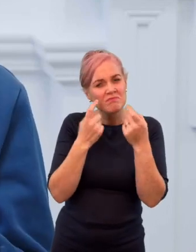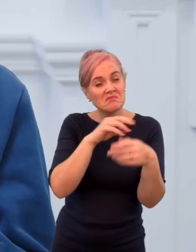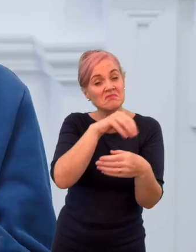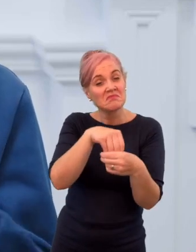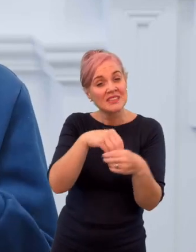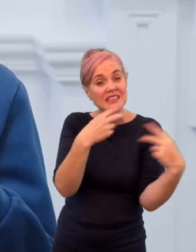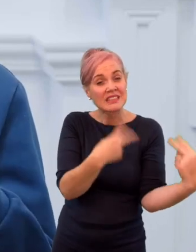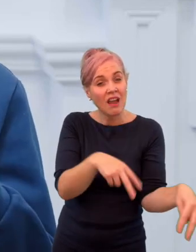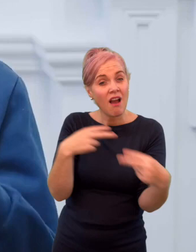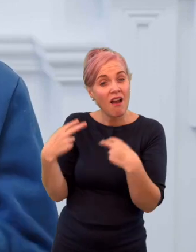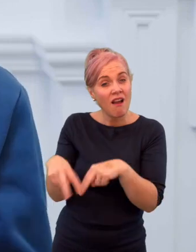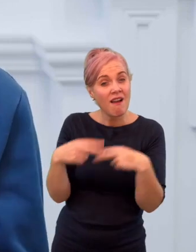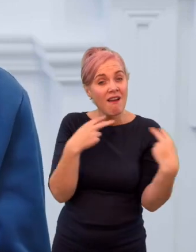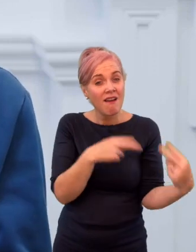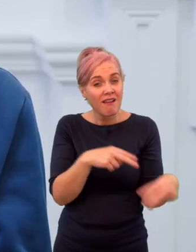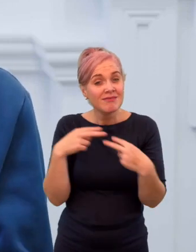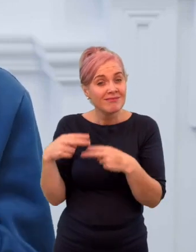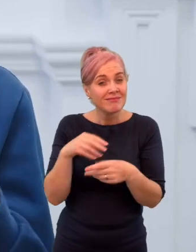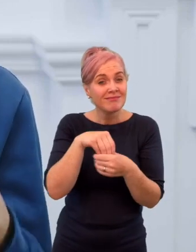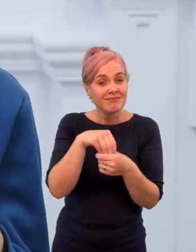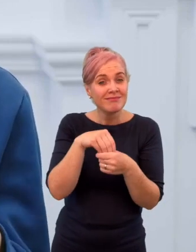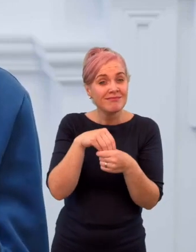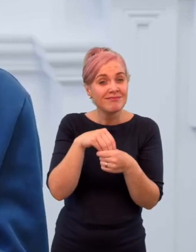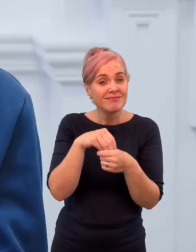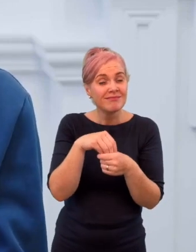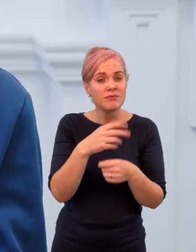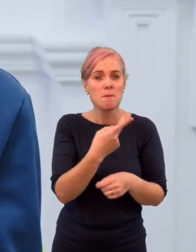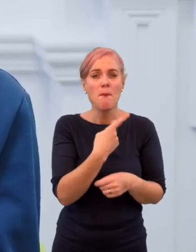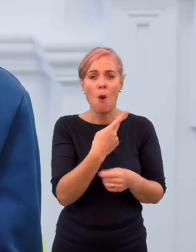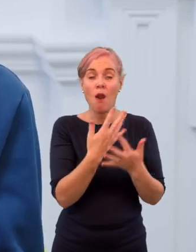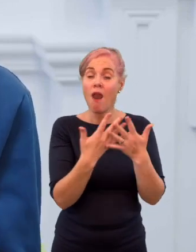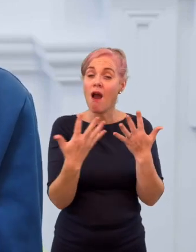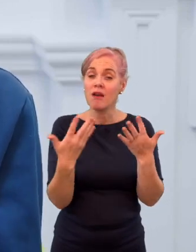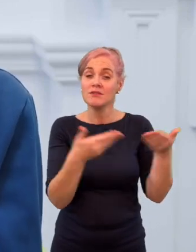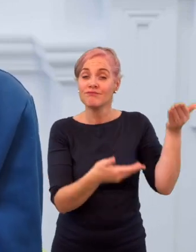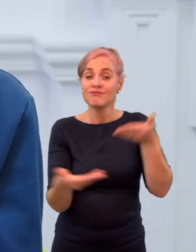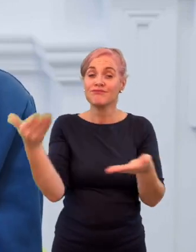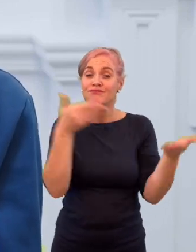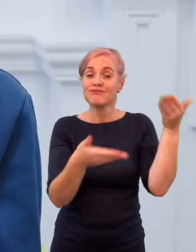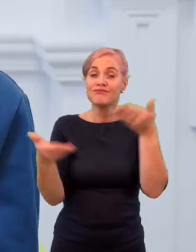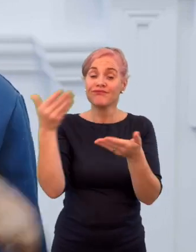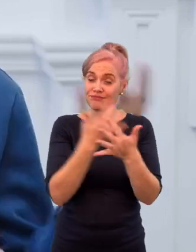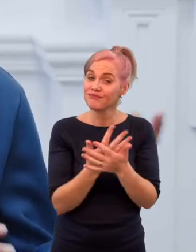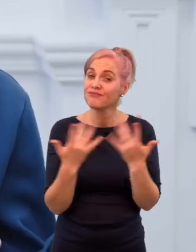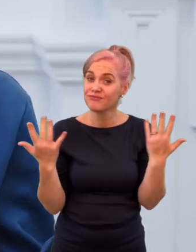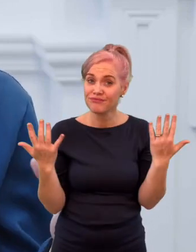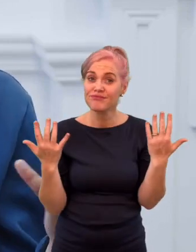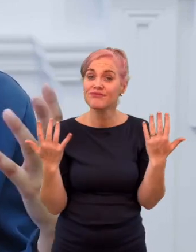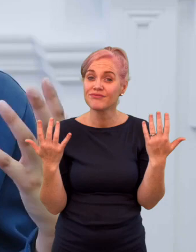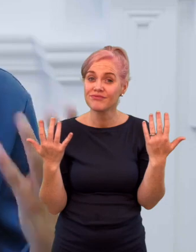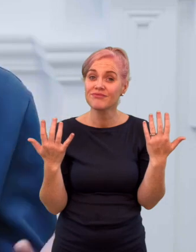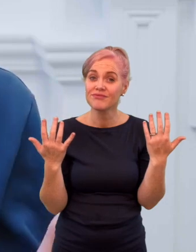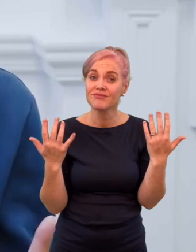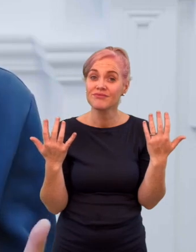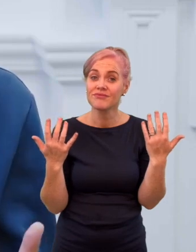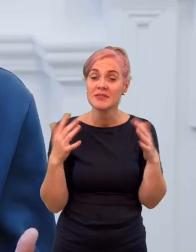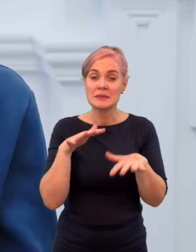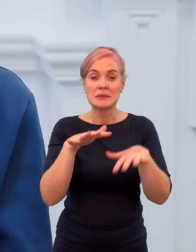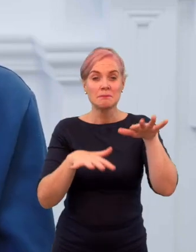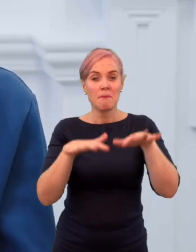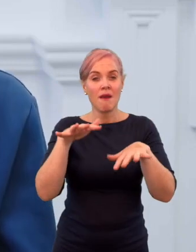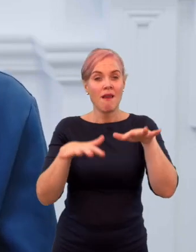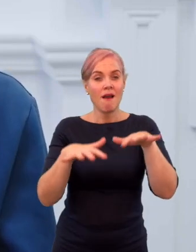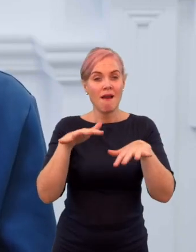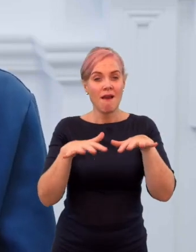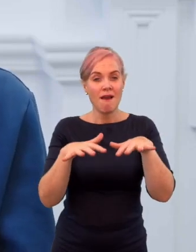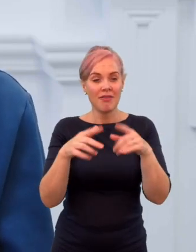even throughout, there's a dance sequence in this play as well. And most of the time, me and Push actually improvise that a